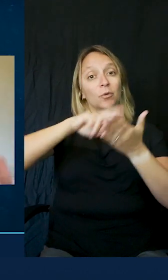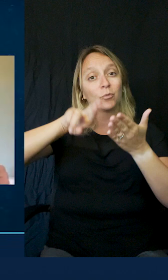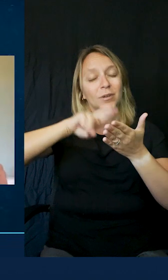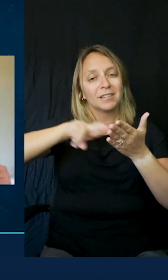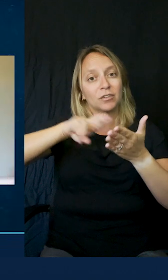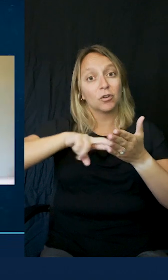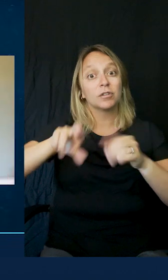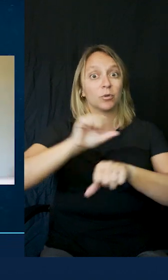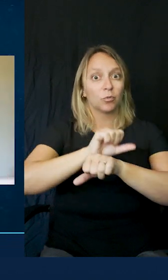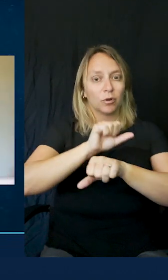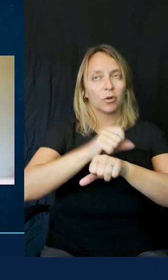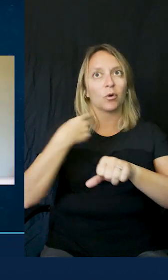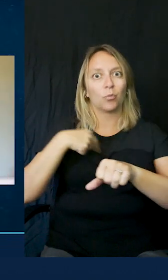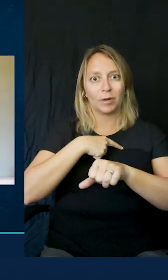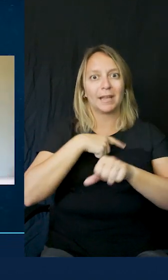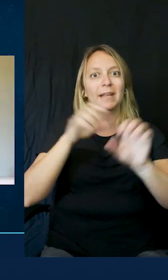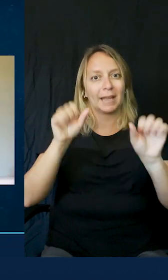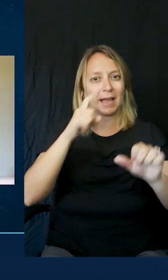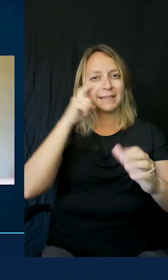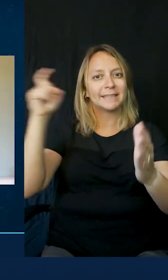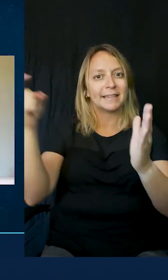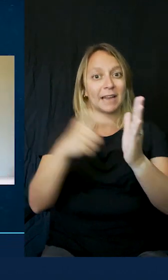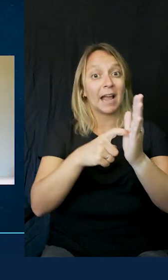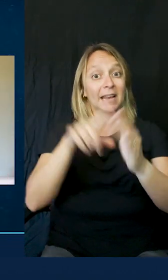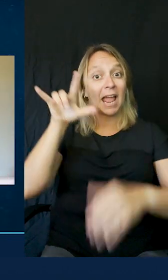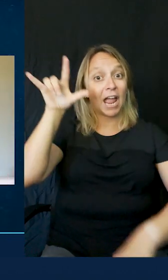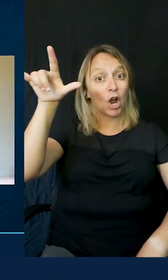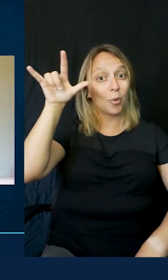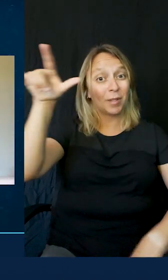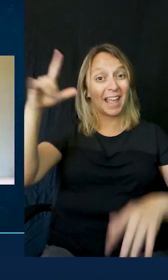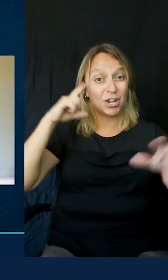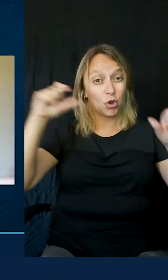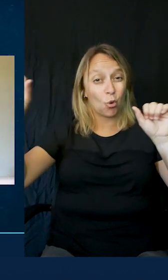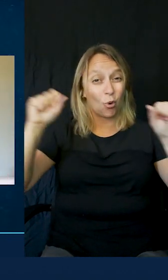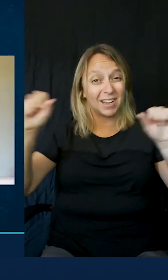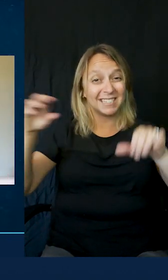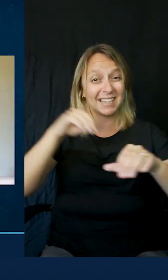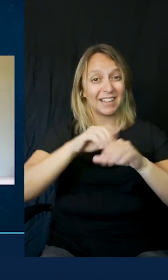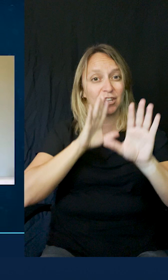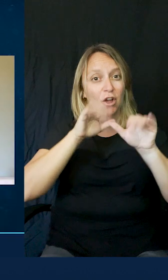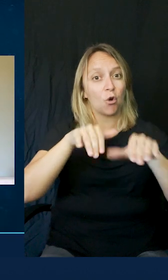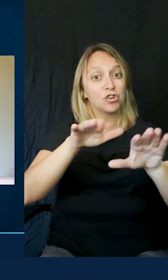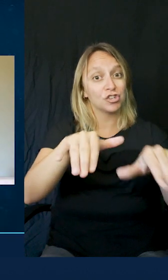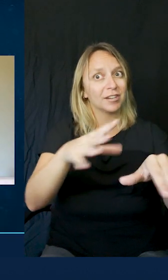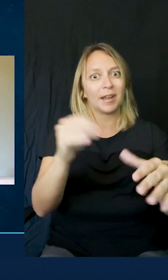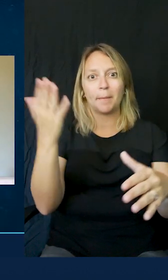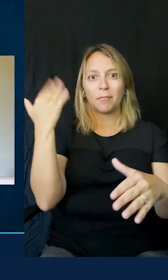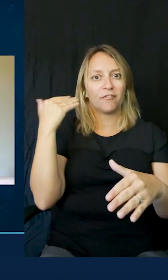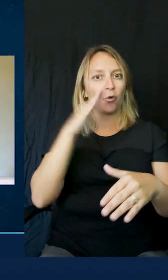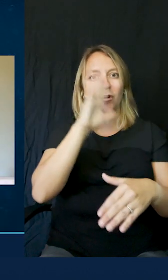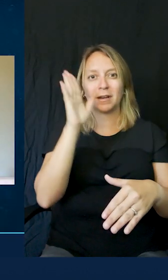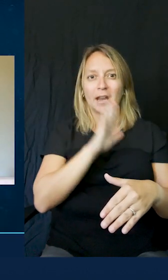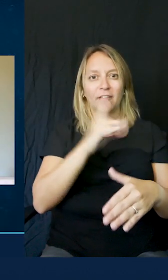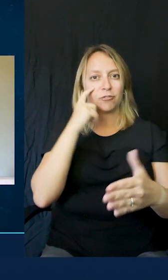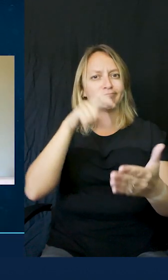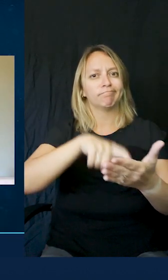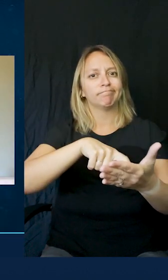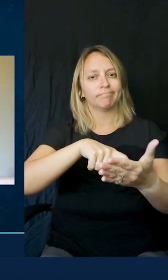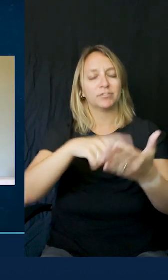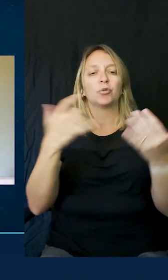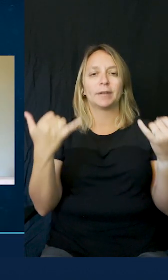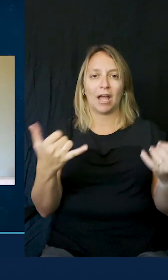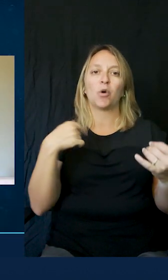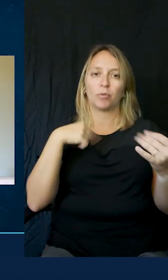even able to detect airplane noise in the ocean, which hadn't really been reported before. So we're exploring that further this